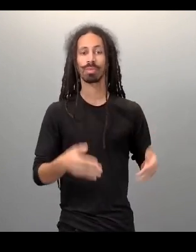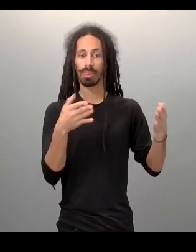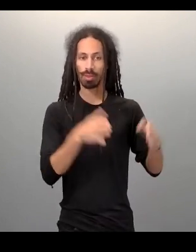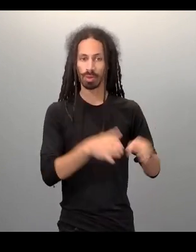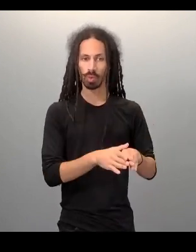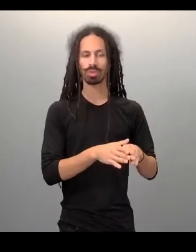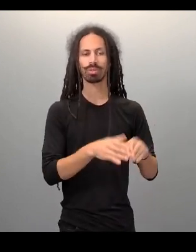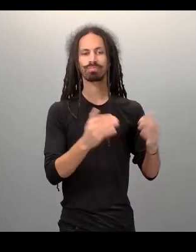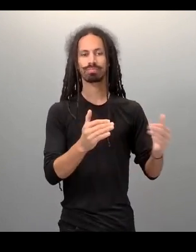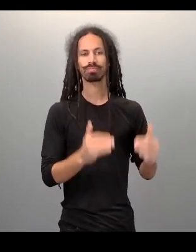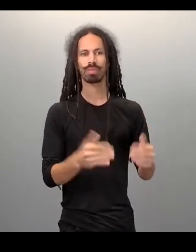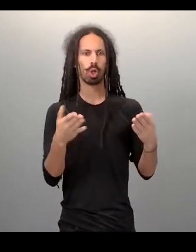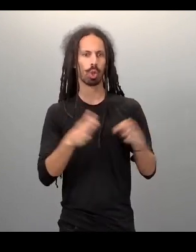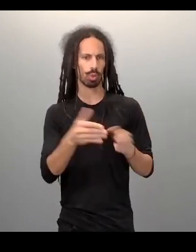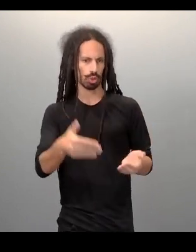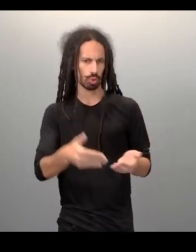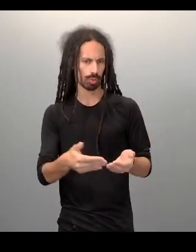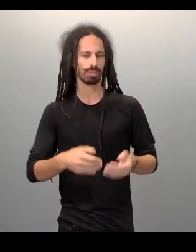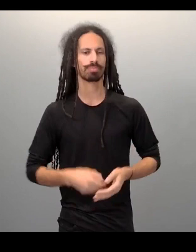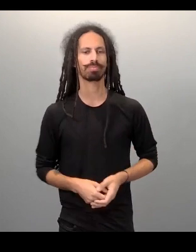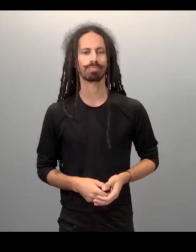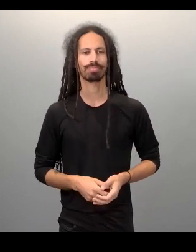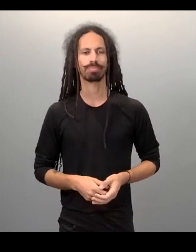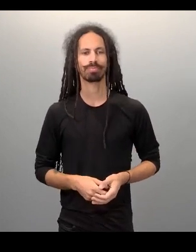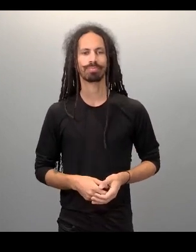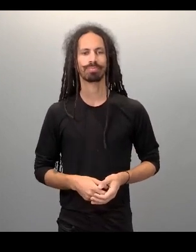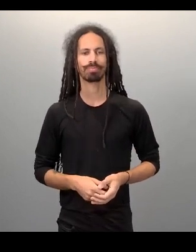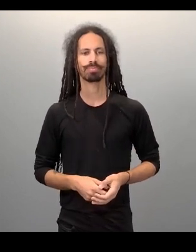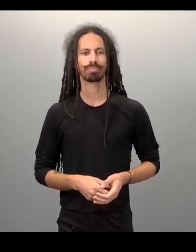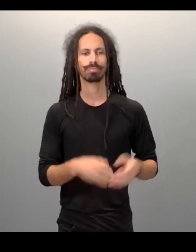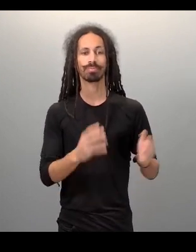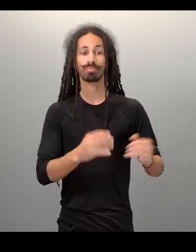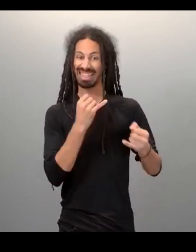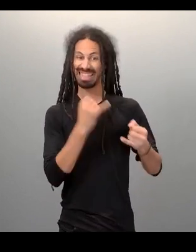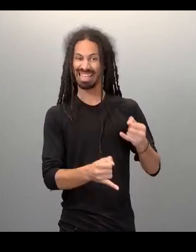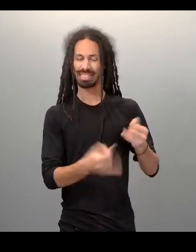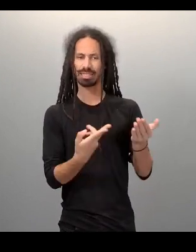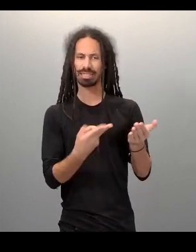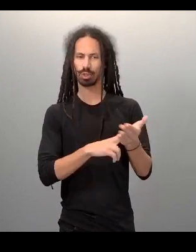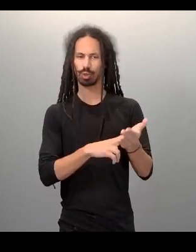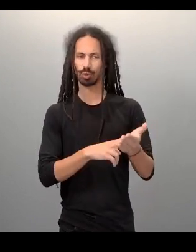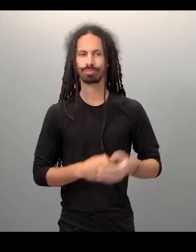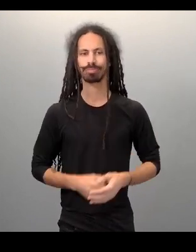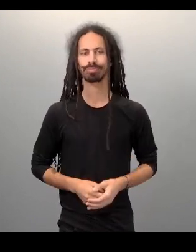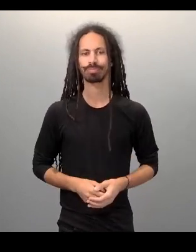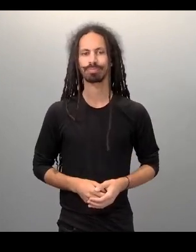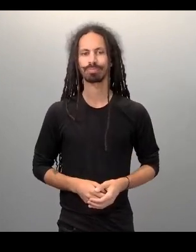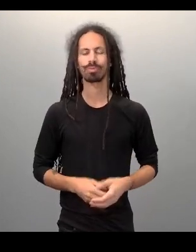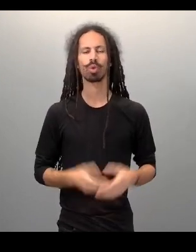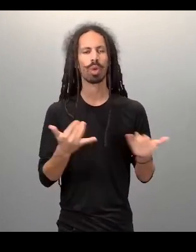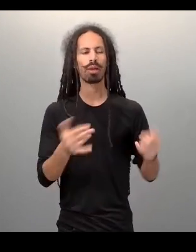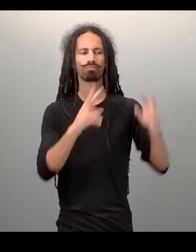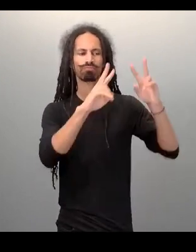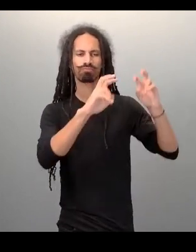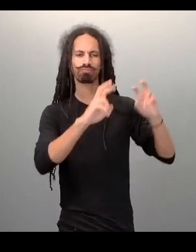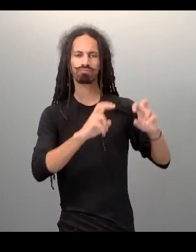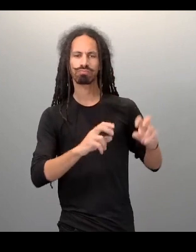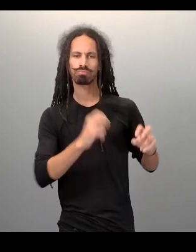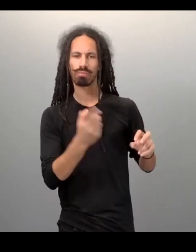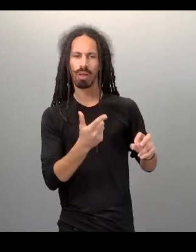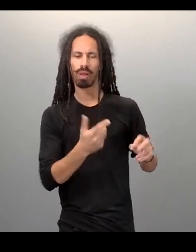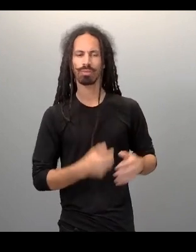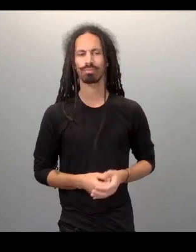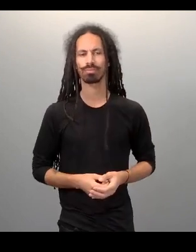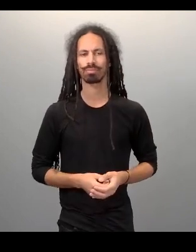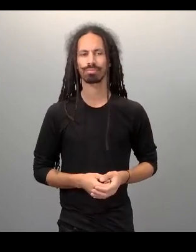greeting, followed lastly by a signature. So now let's walk through this in an example.